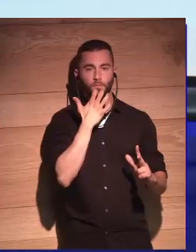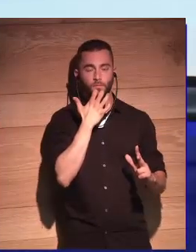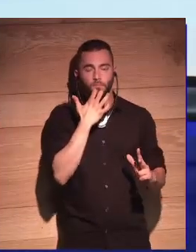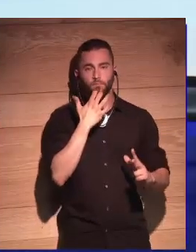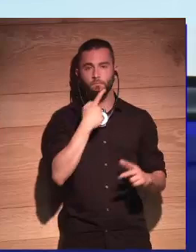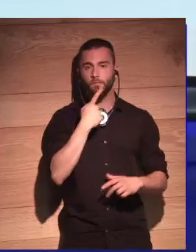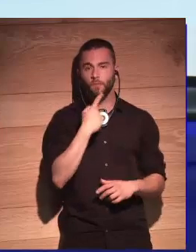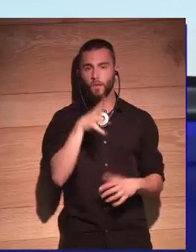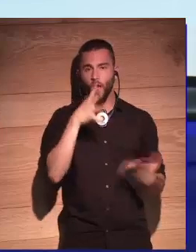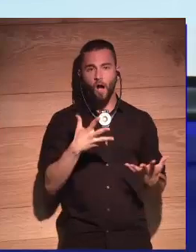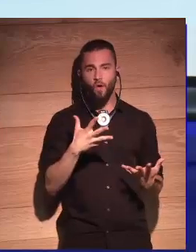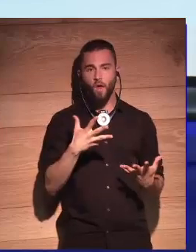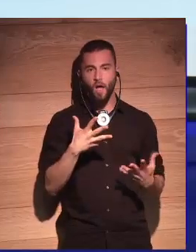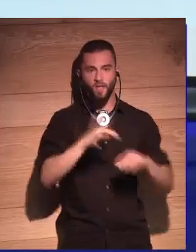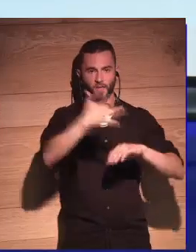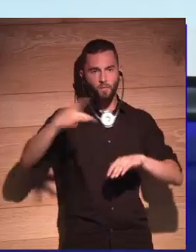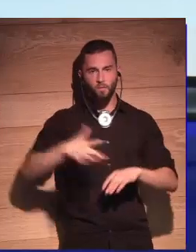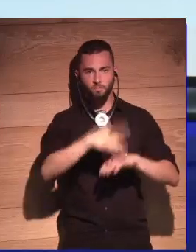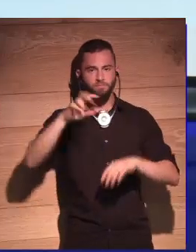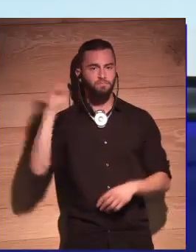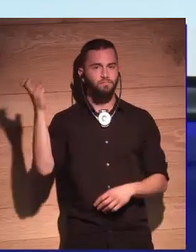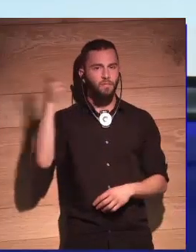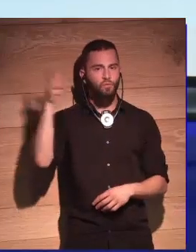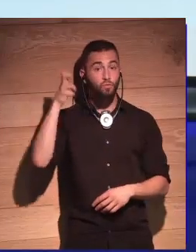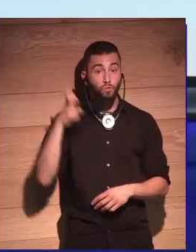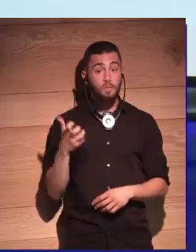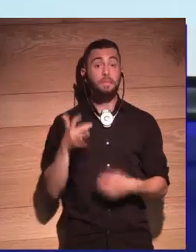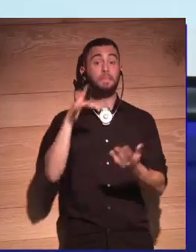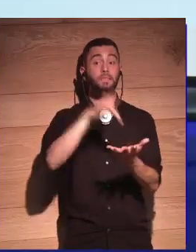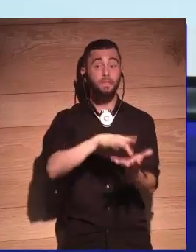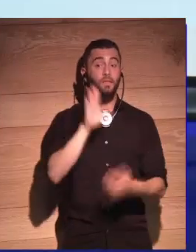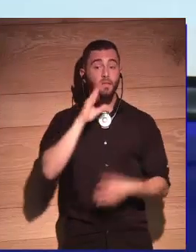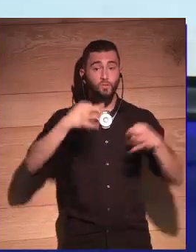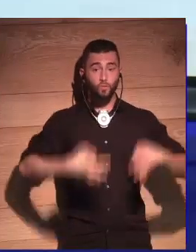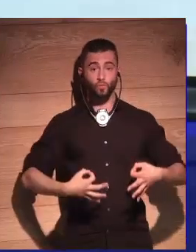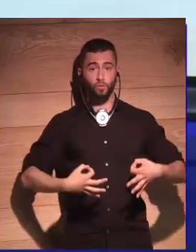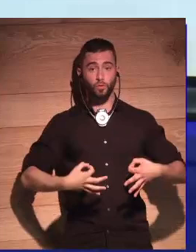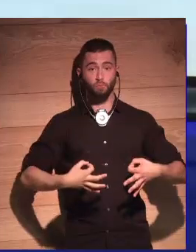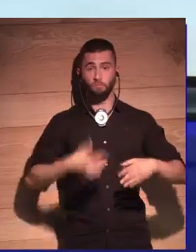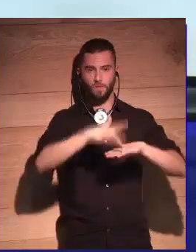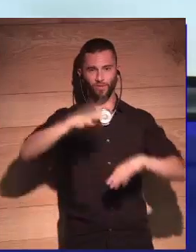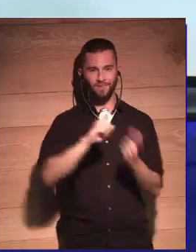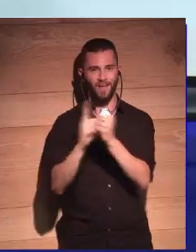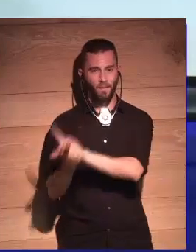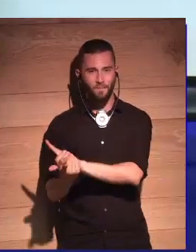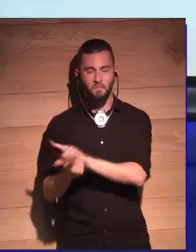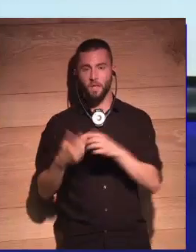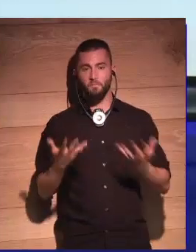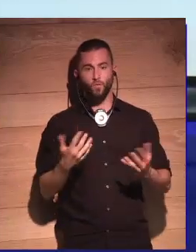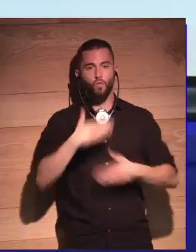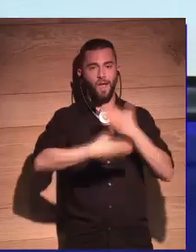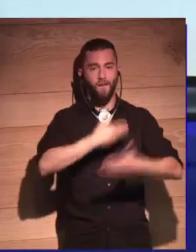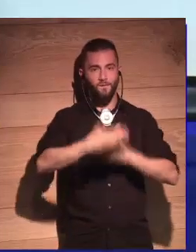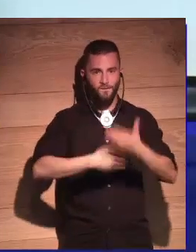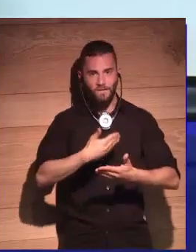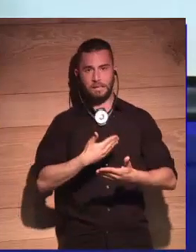devices. When this happens, change that. It's very much more kind of early day, if they said that, okay?